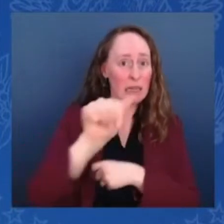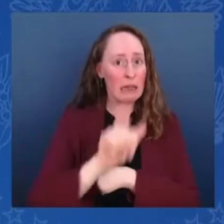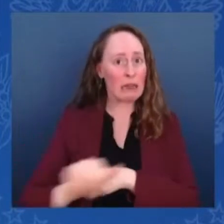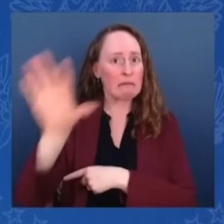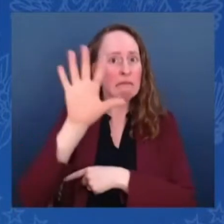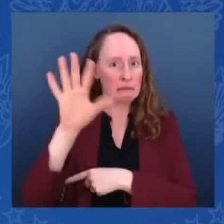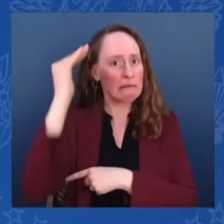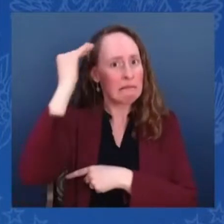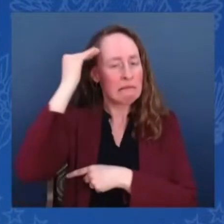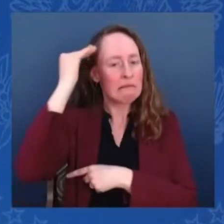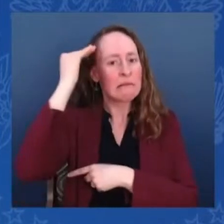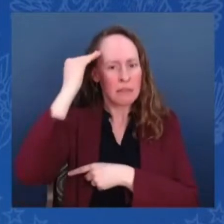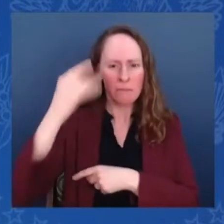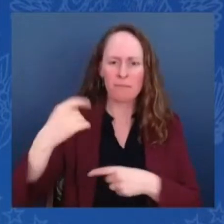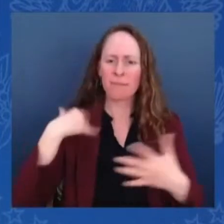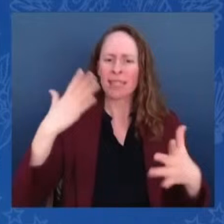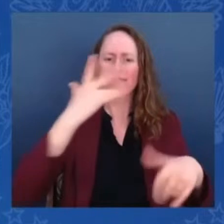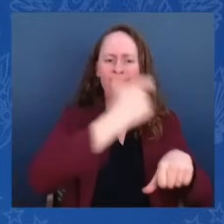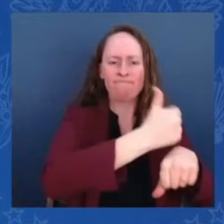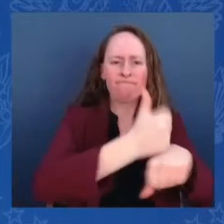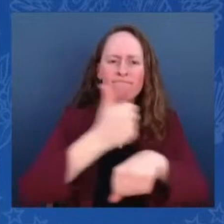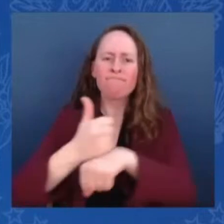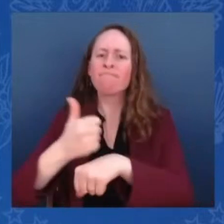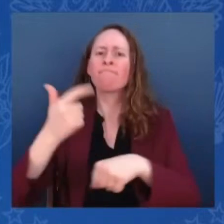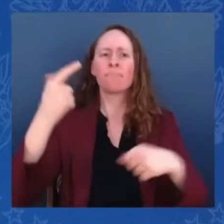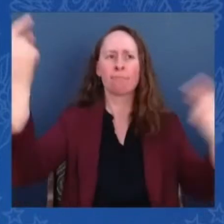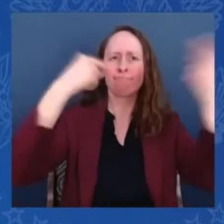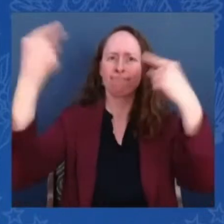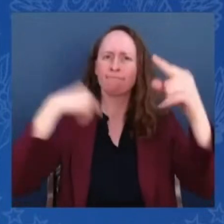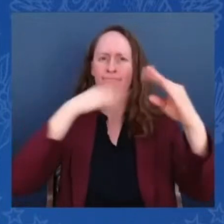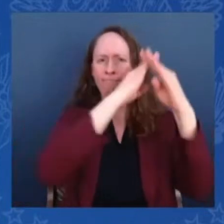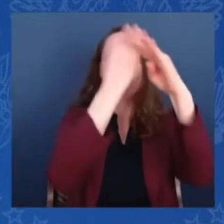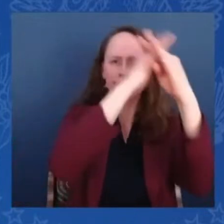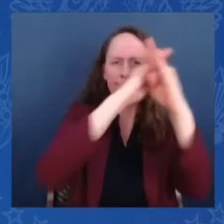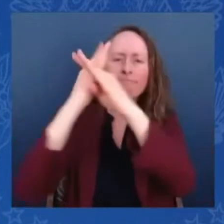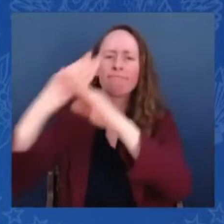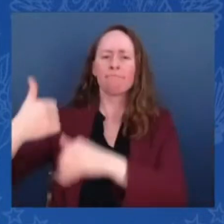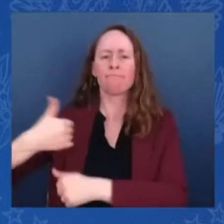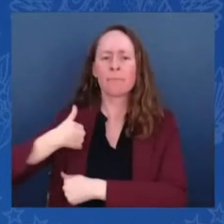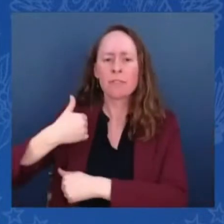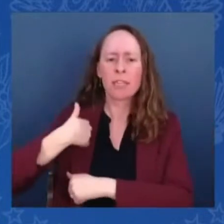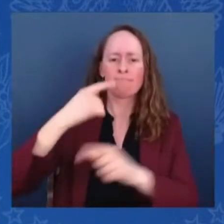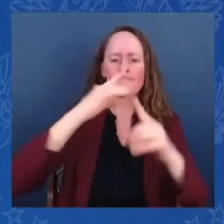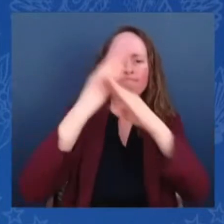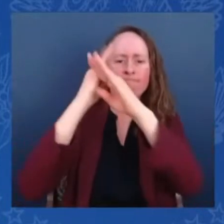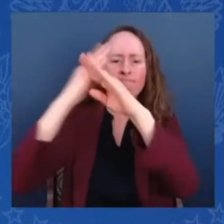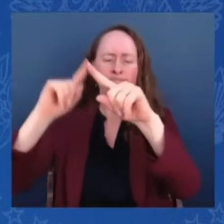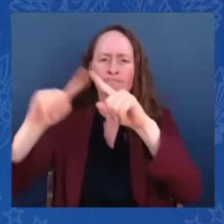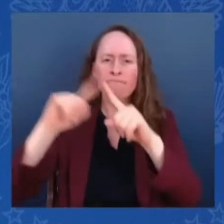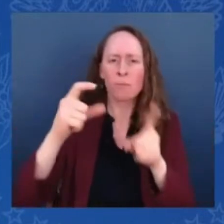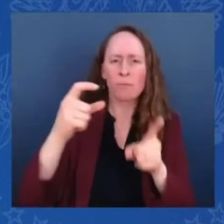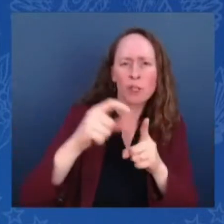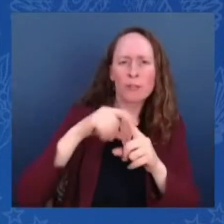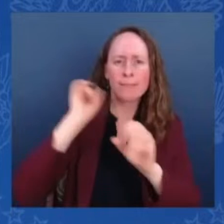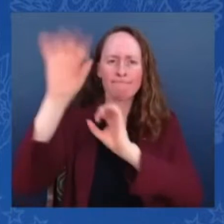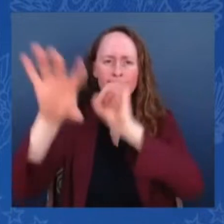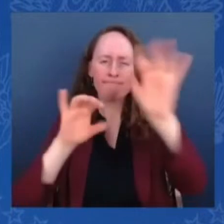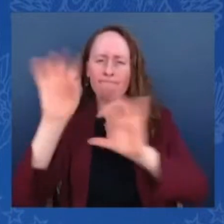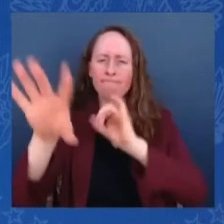of munitions, enacted relentless, unprecedented sanctions to keep Ukraine in the